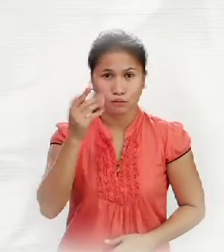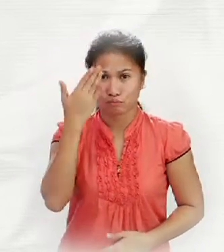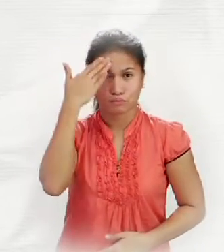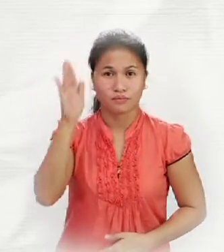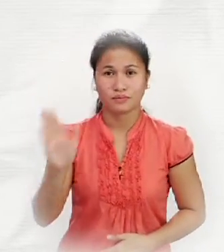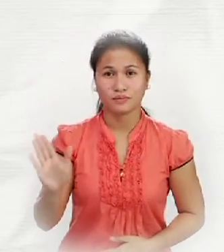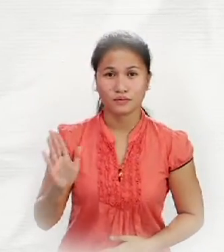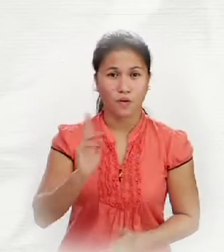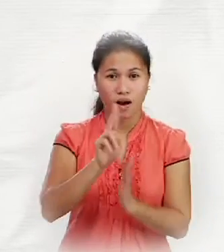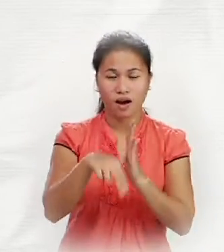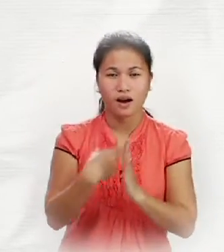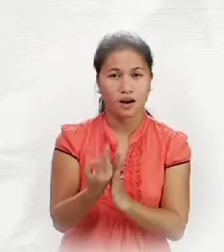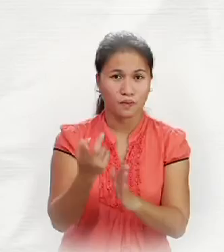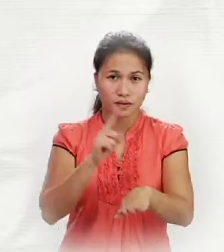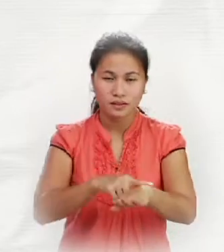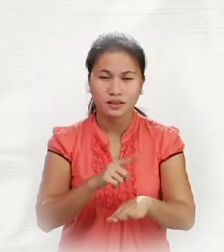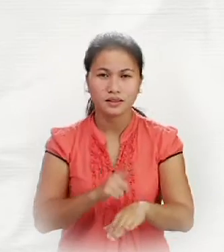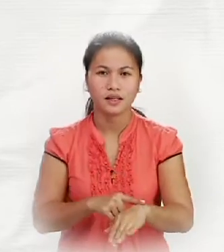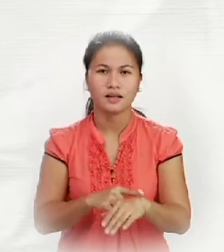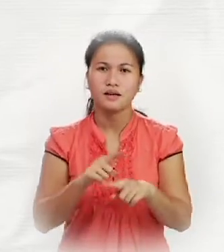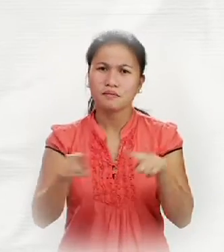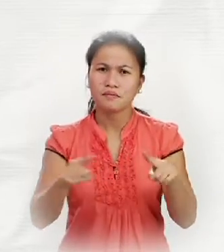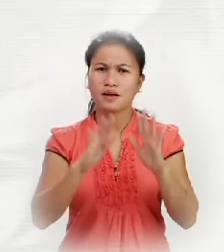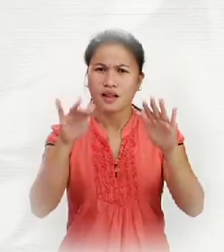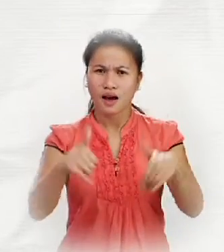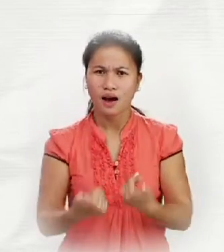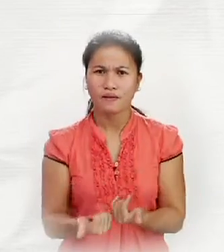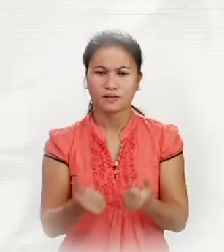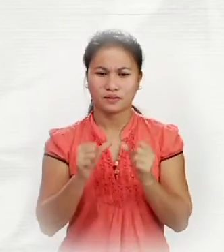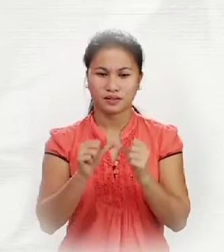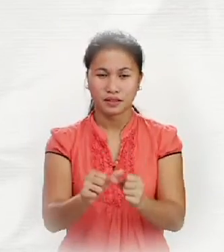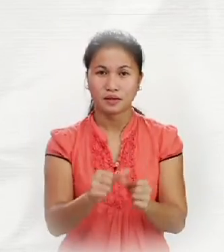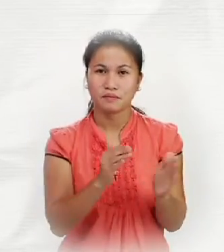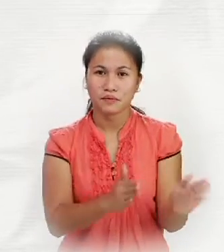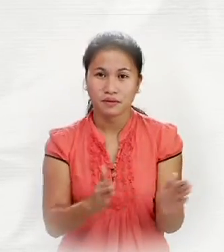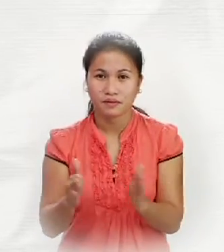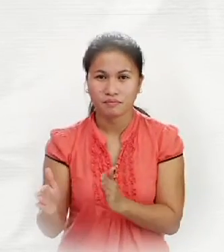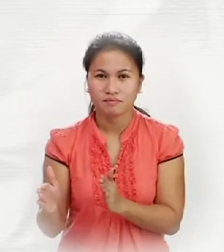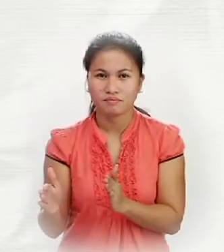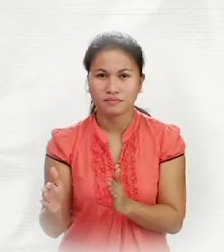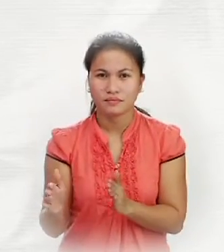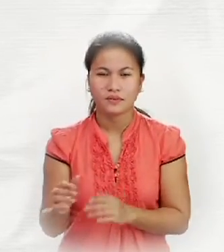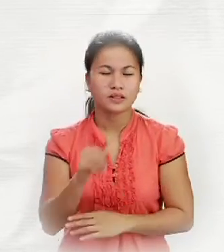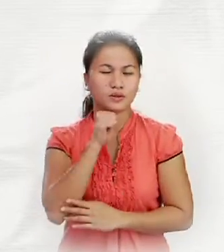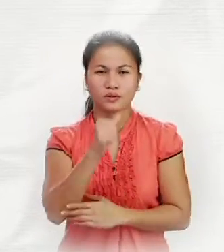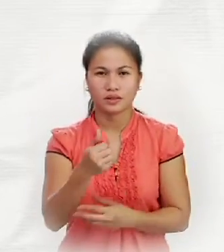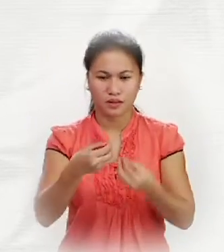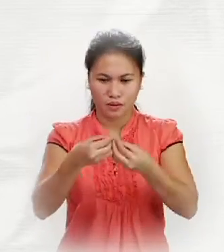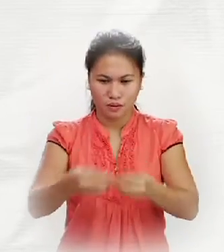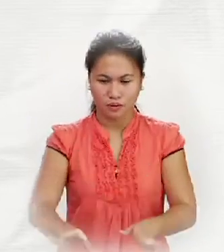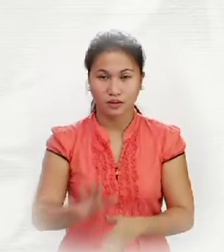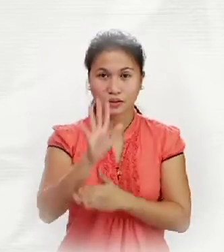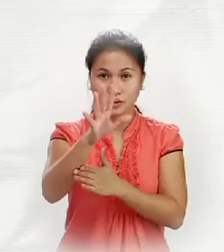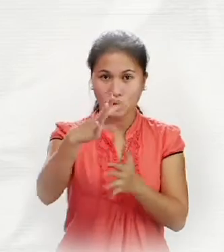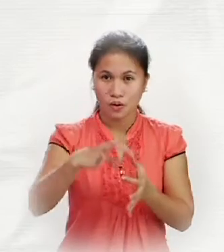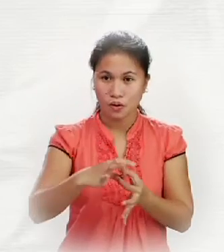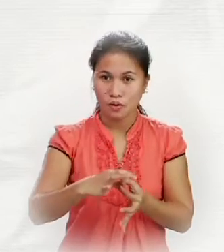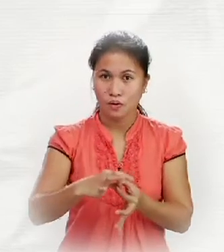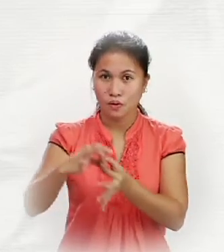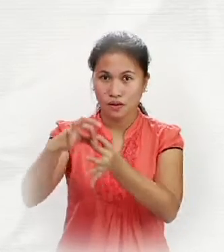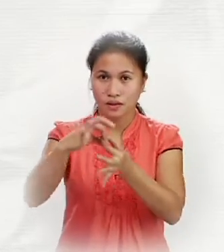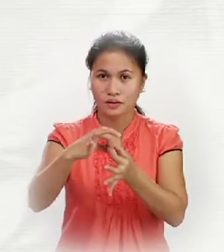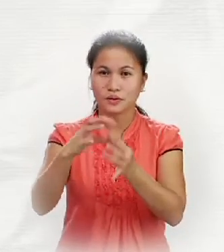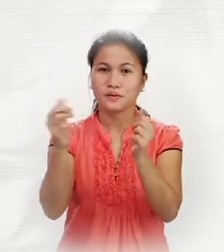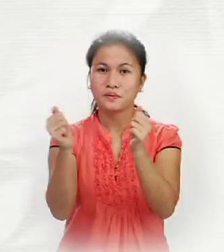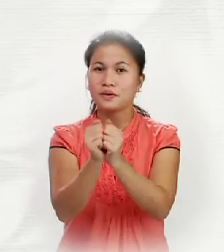hour. But how do we remain prepared? Do not lose your connection with the